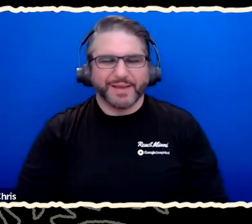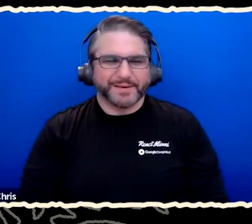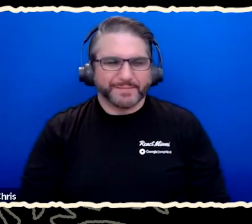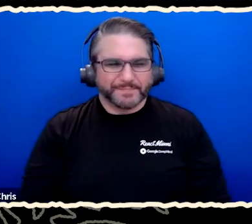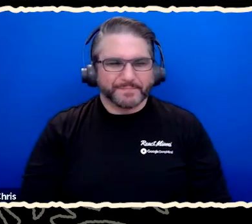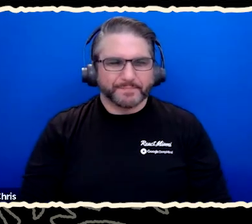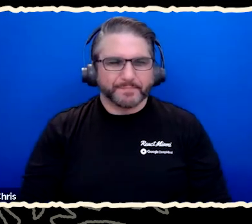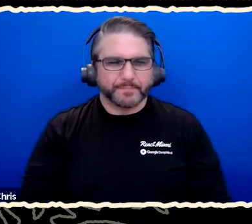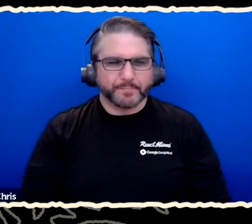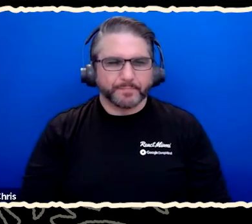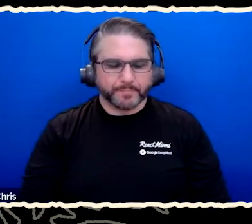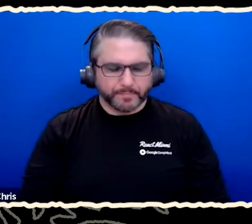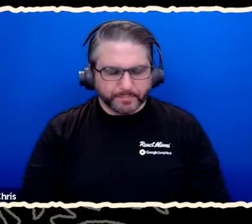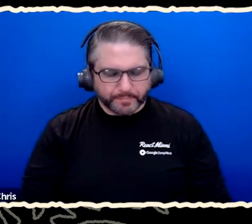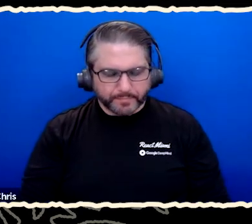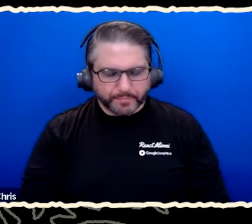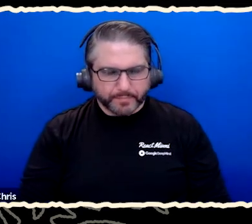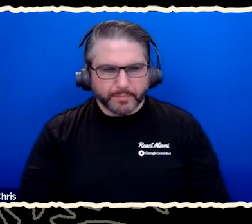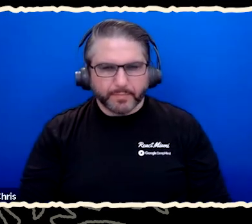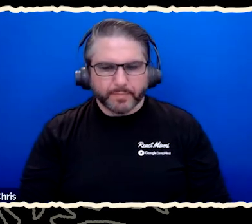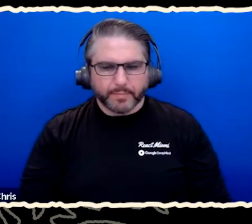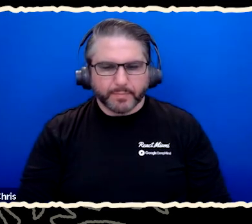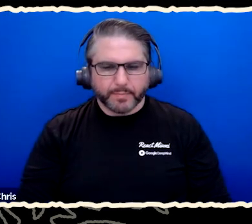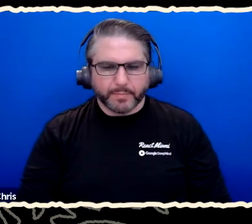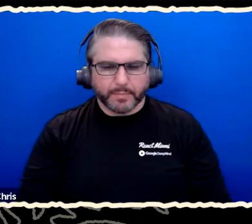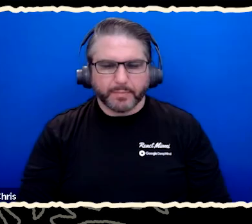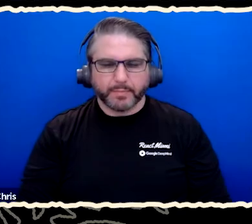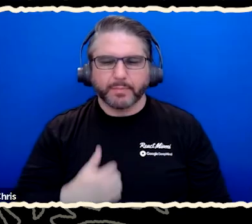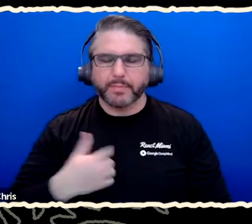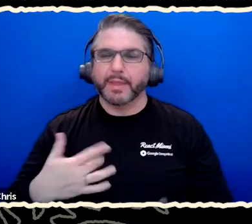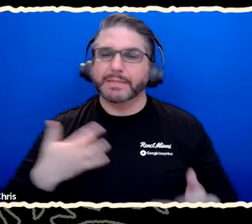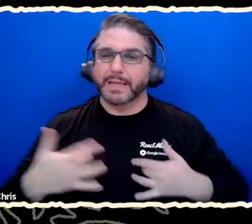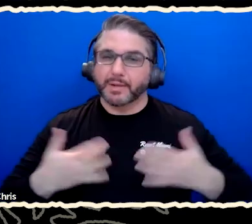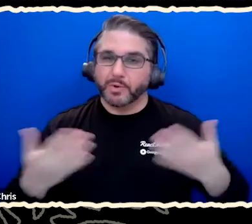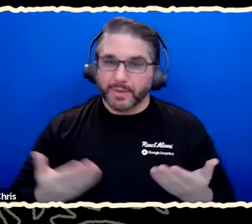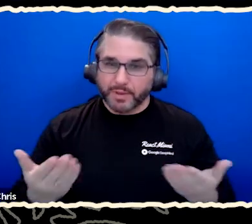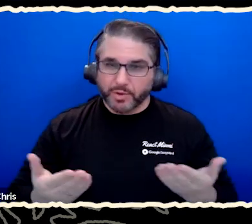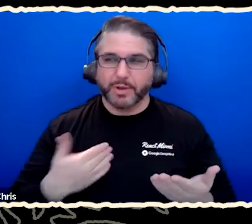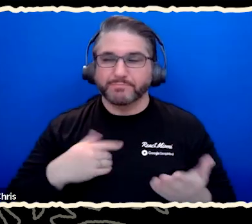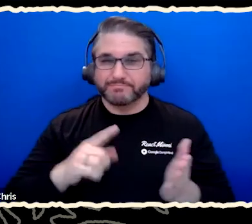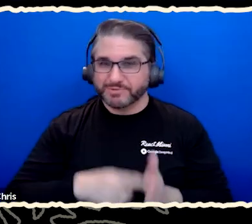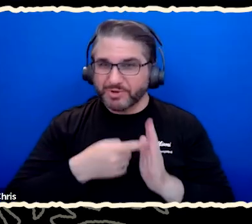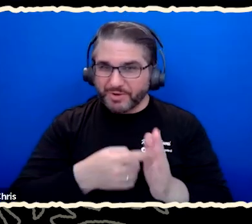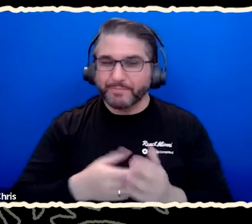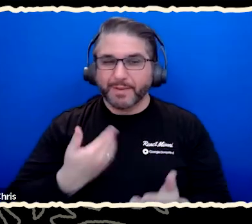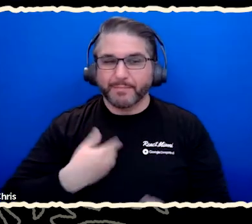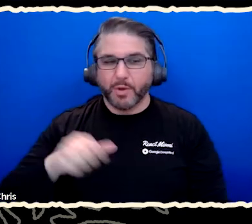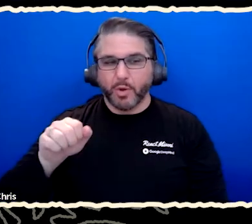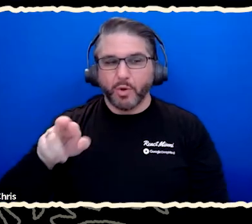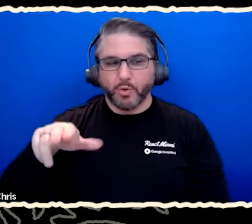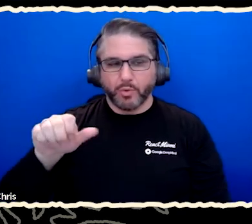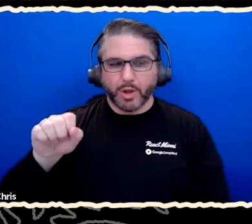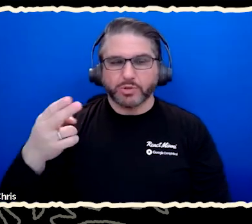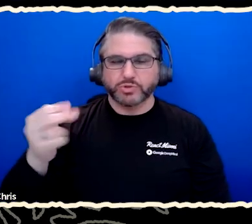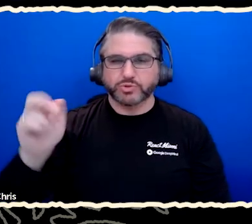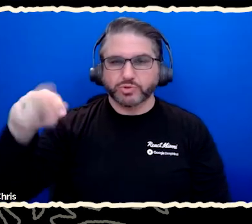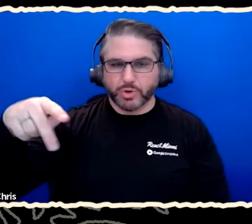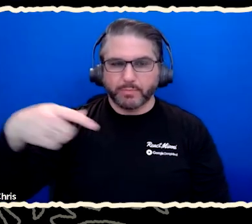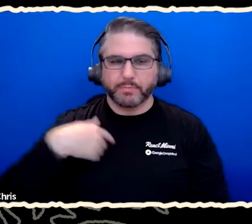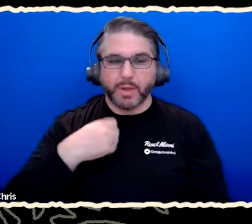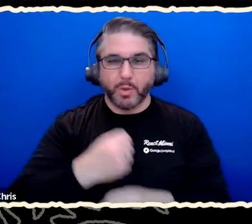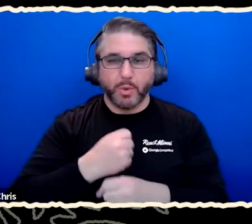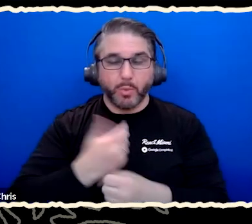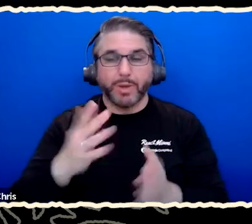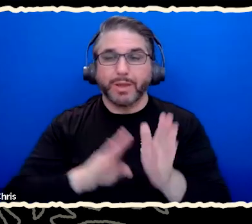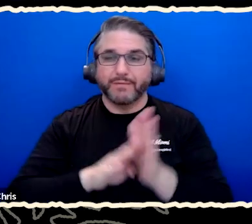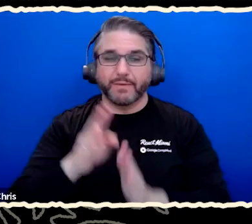I am so excited to be here and kick this conference off. So my name is Aurora Scharff. I work with developer experience on the Next.js team